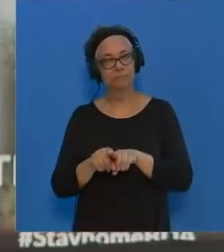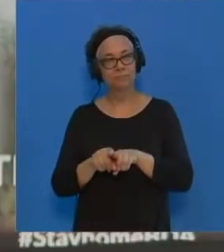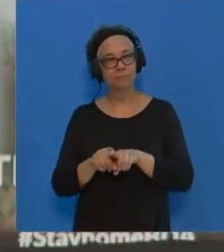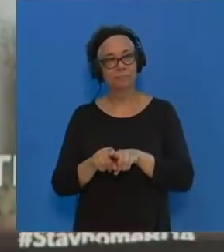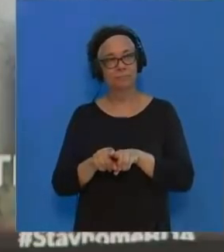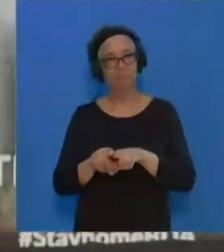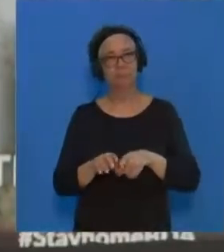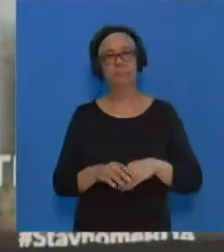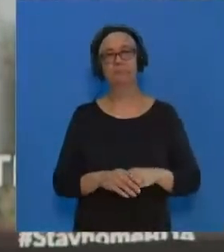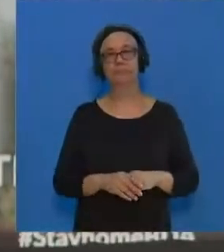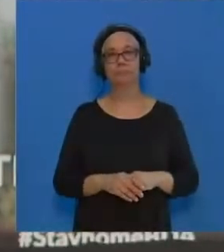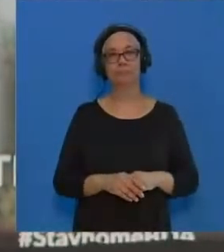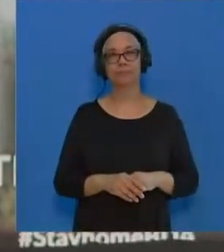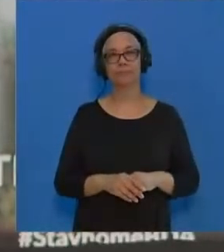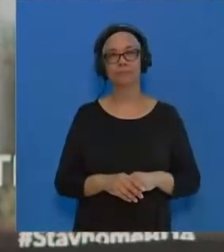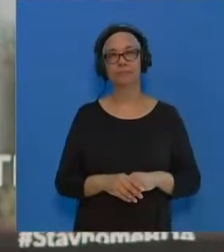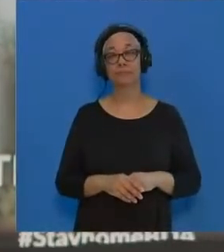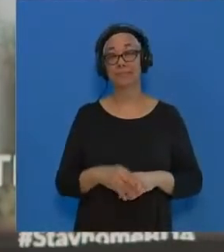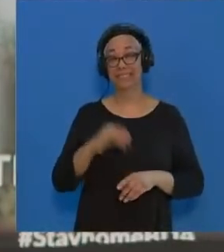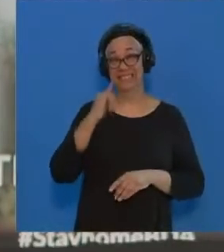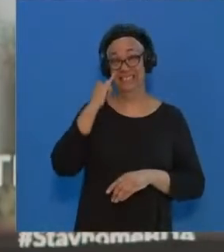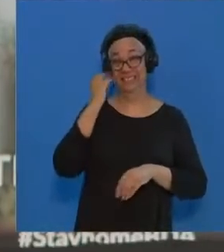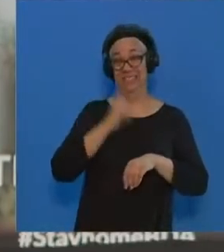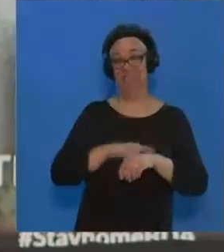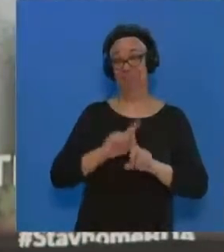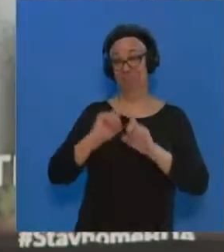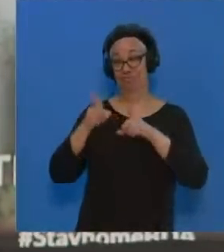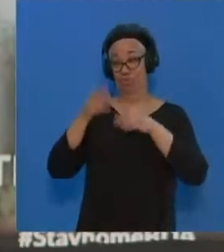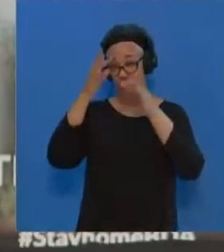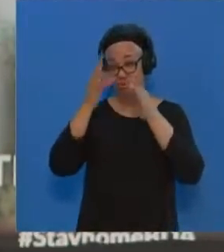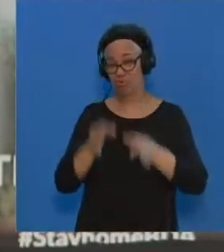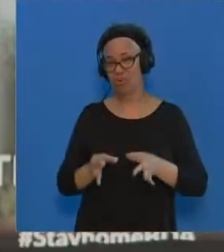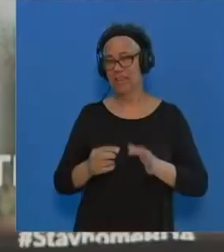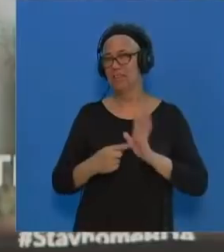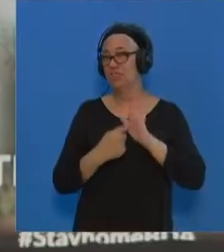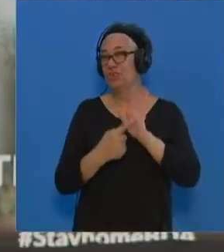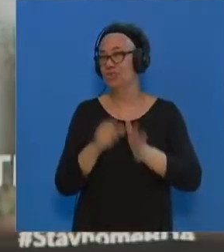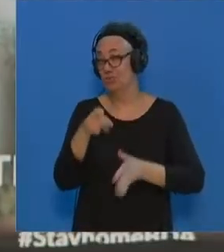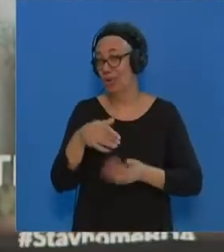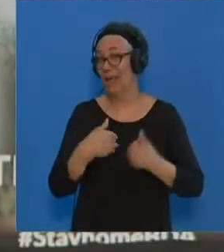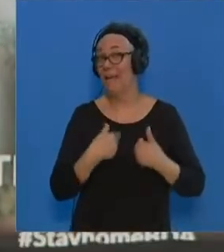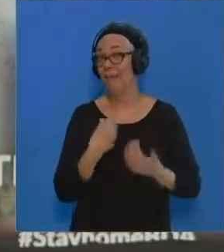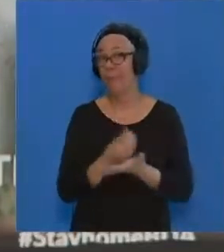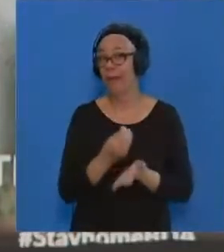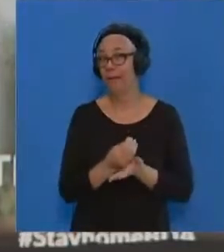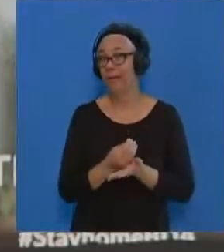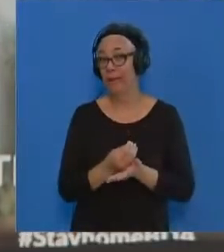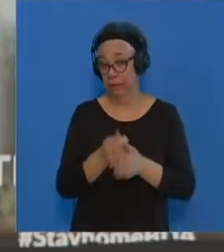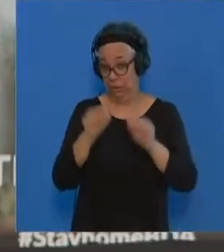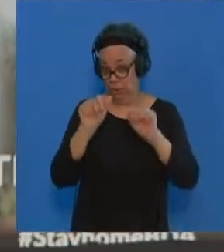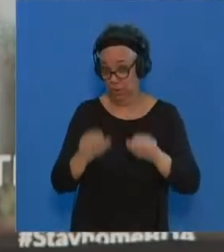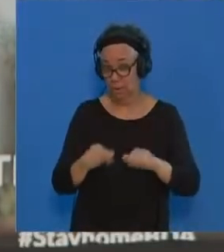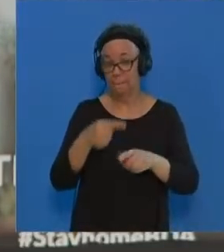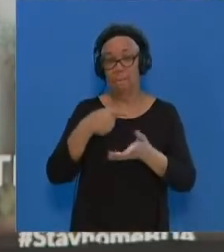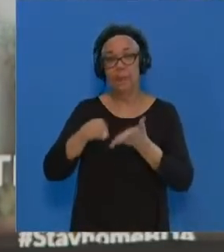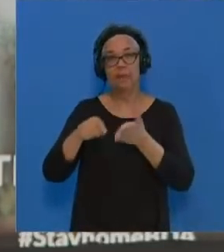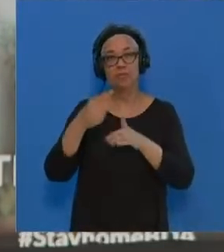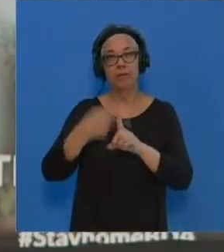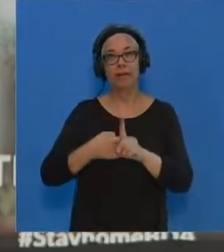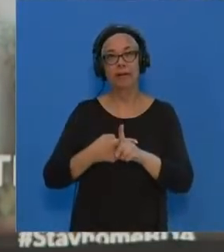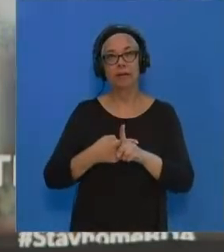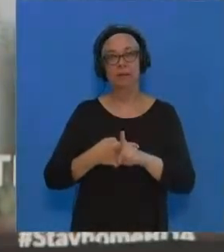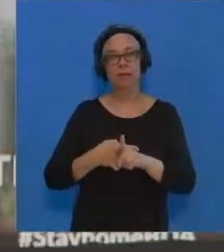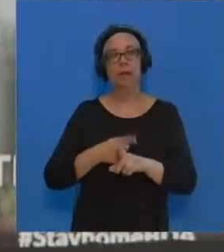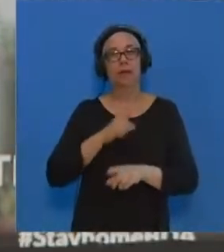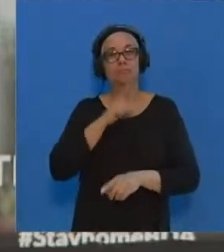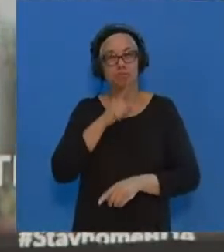If it comes time to go before the courts and it is shown that you have had income and you were able to pay your rent, then I'm quite certain